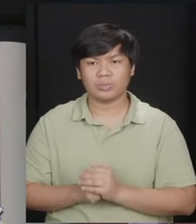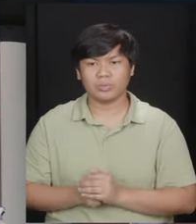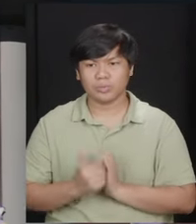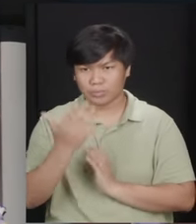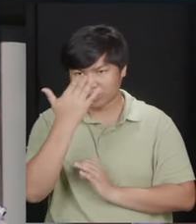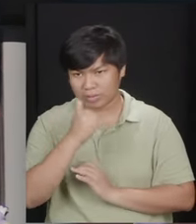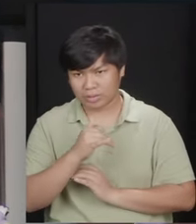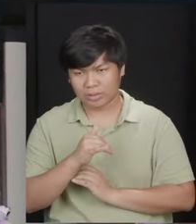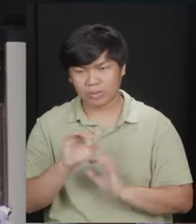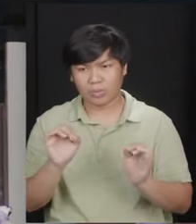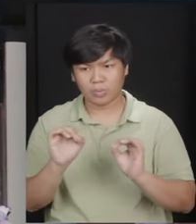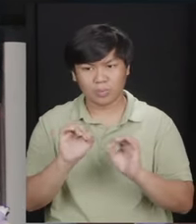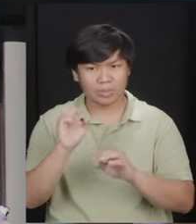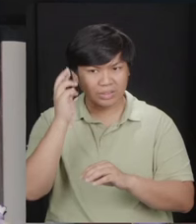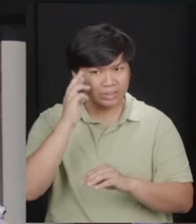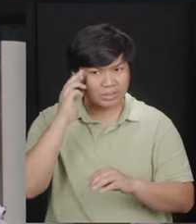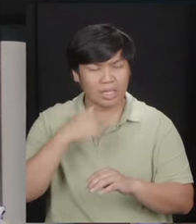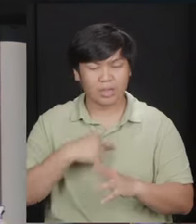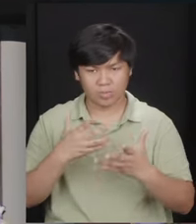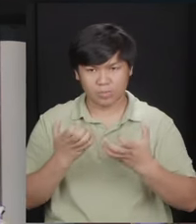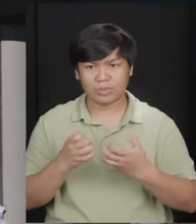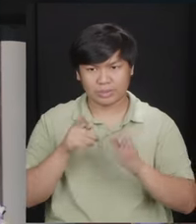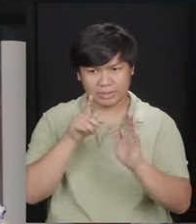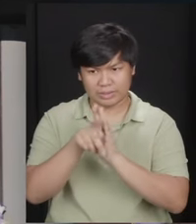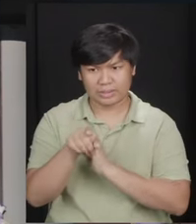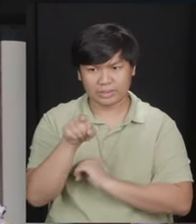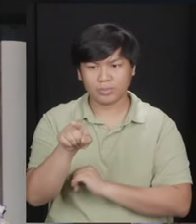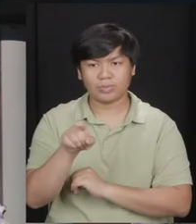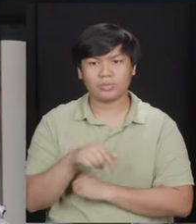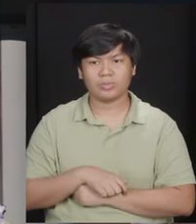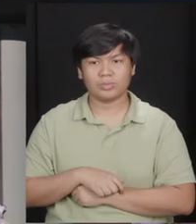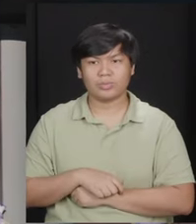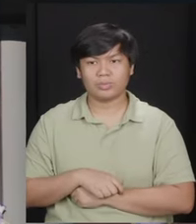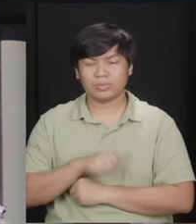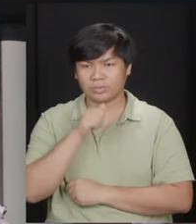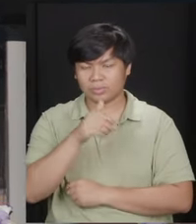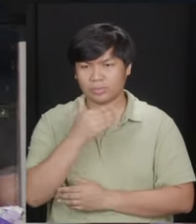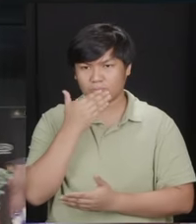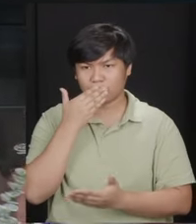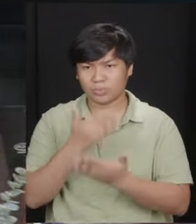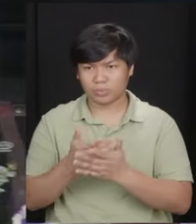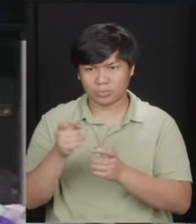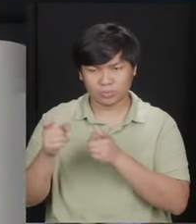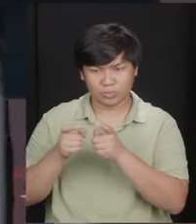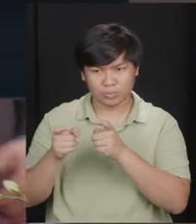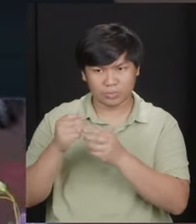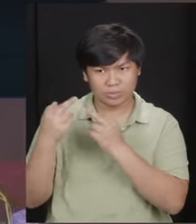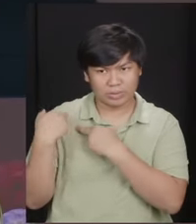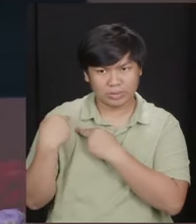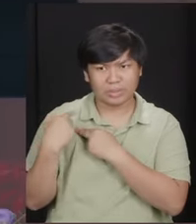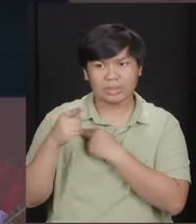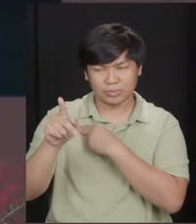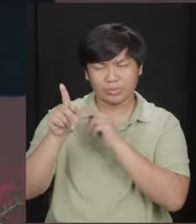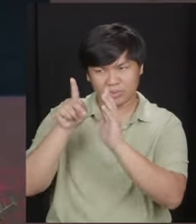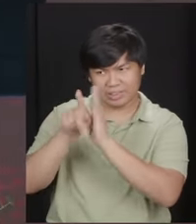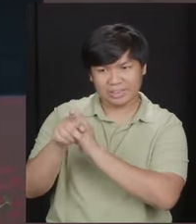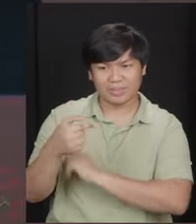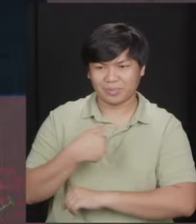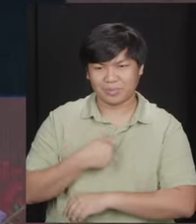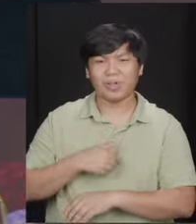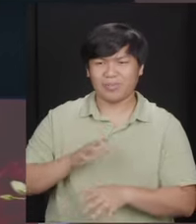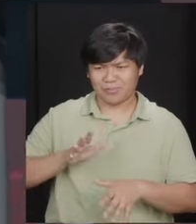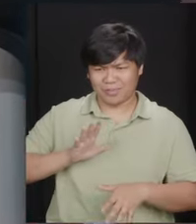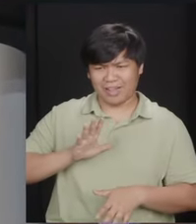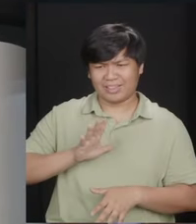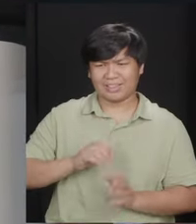Why? For no apparent reason. I just want to kill you. Now, you're not going to be a good steward of your body and say, you can kill me. Because